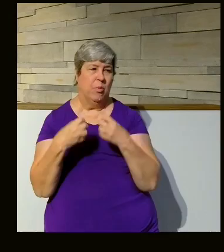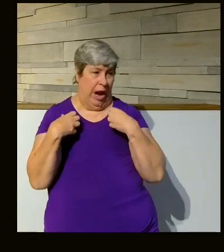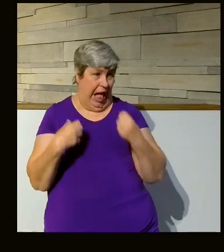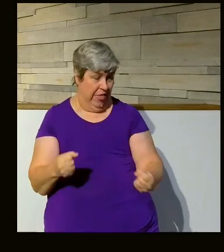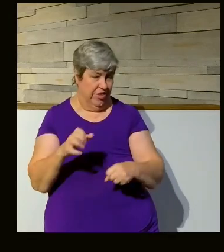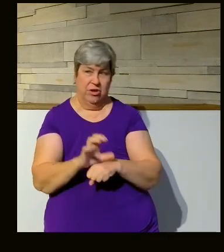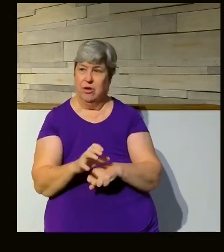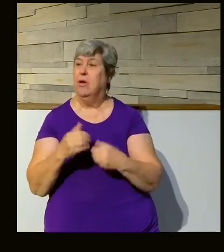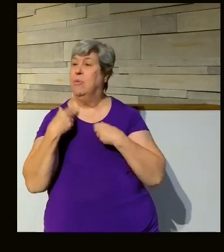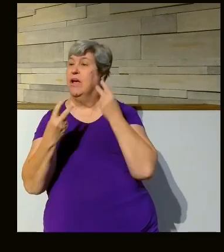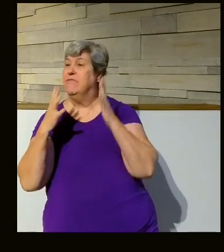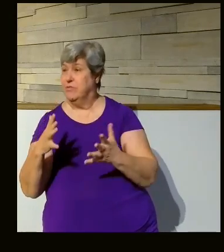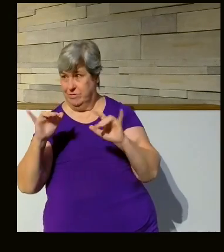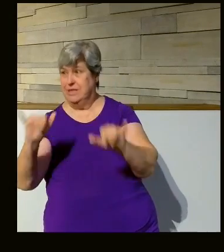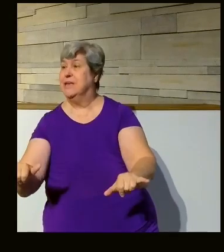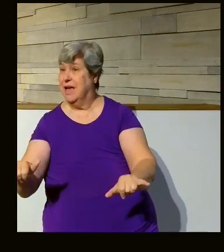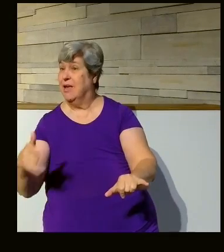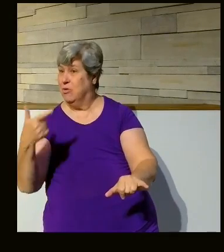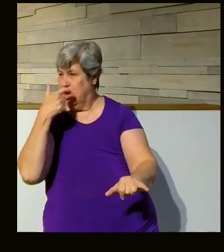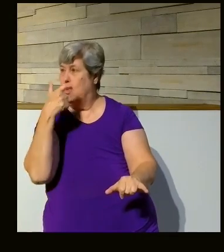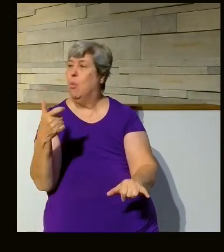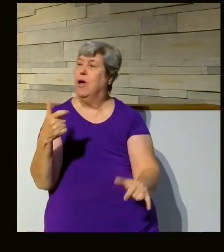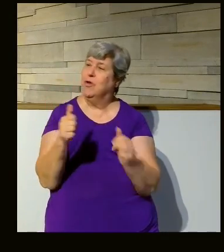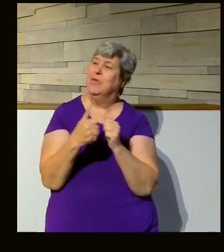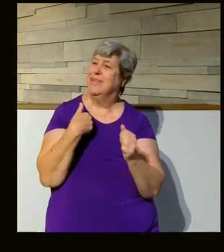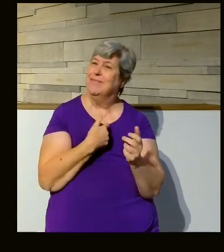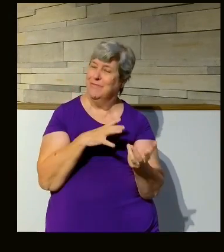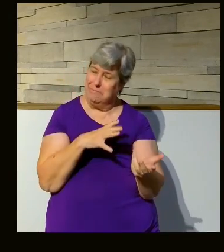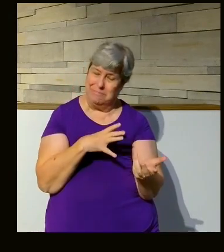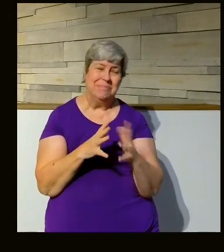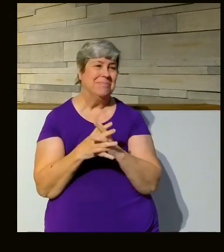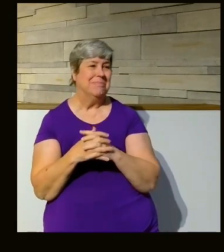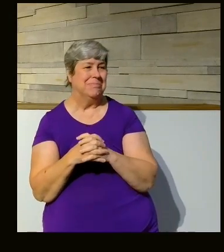is. If we have guests this morning, hang around, watch, you can step back there and watch with us, all right?